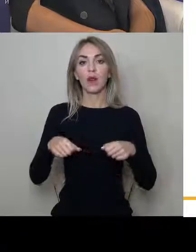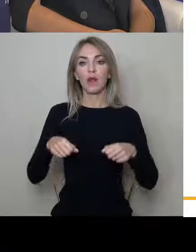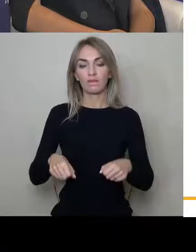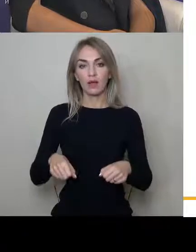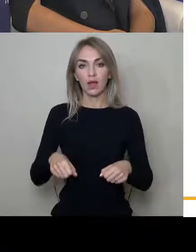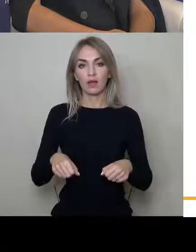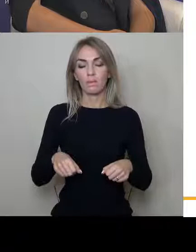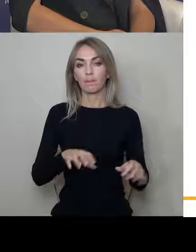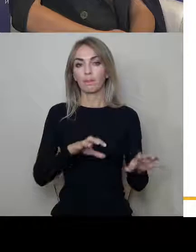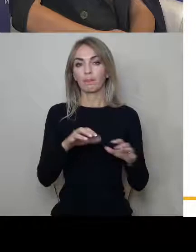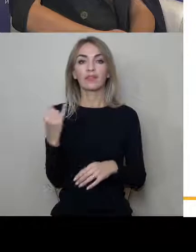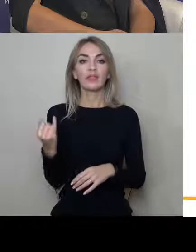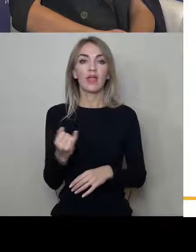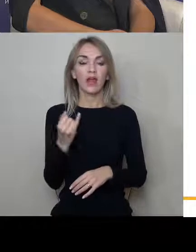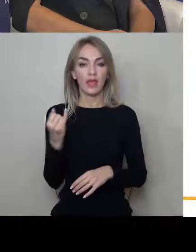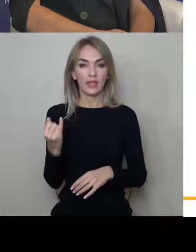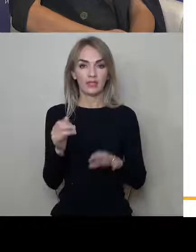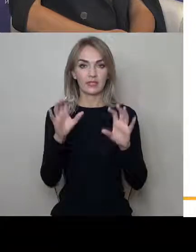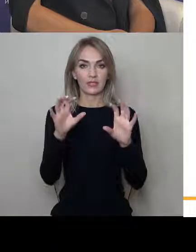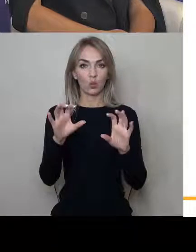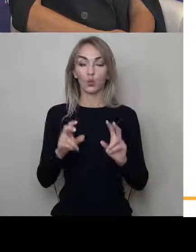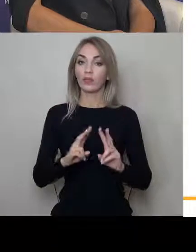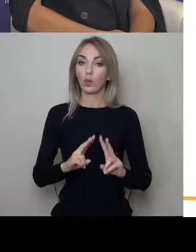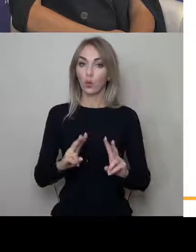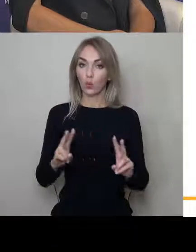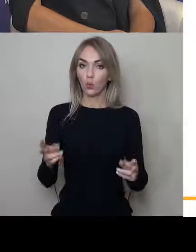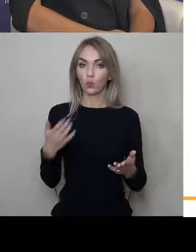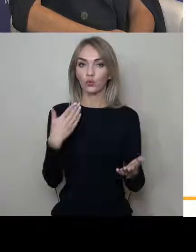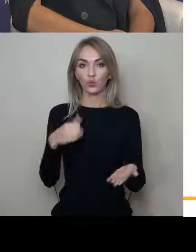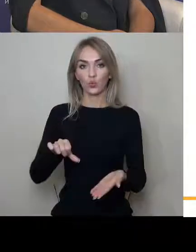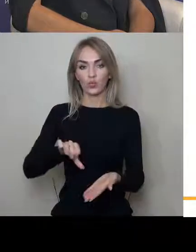voter whose rights or protected interests